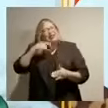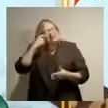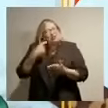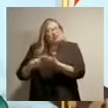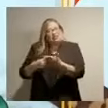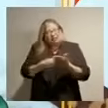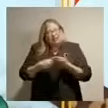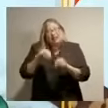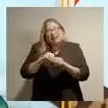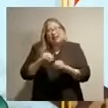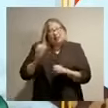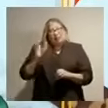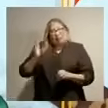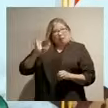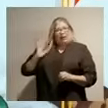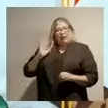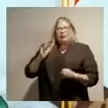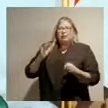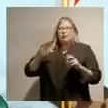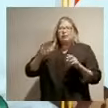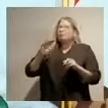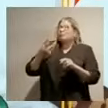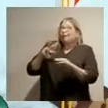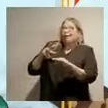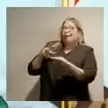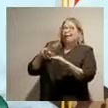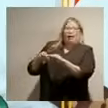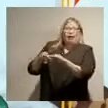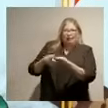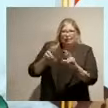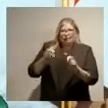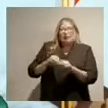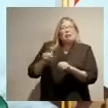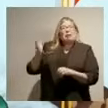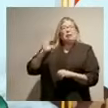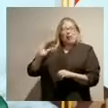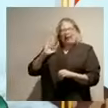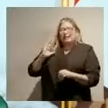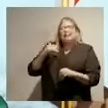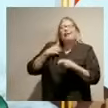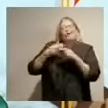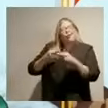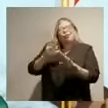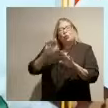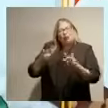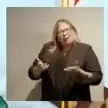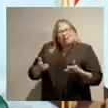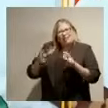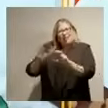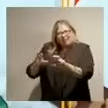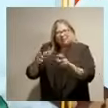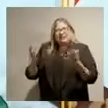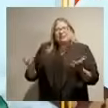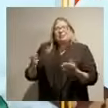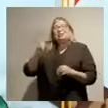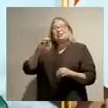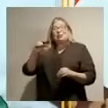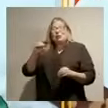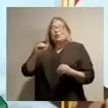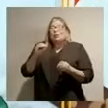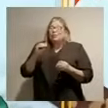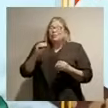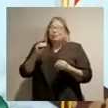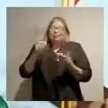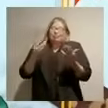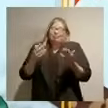in the past promoted as cuts or things in the past I've promoted as investments. And so by definition, the posture is